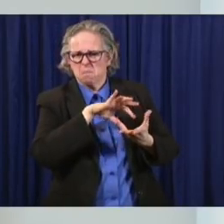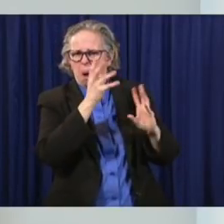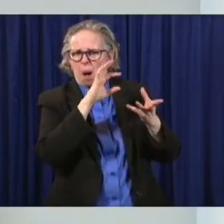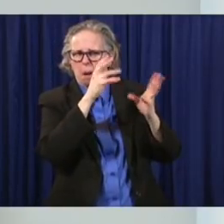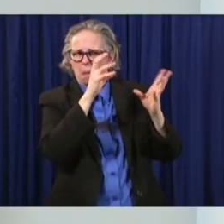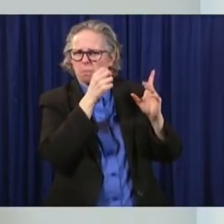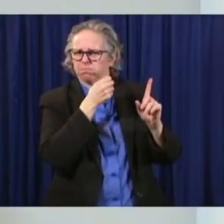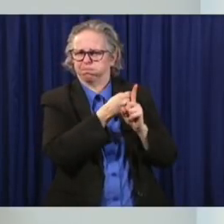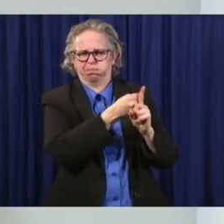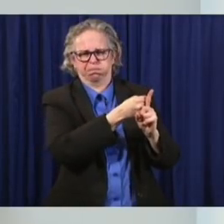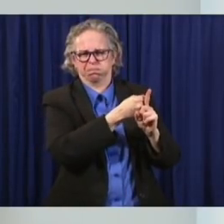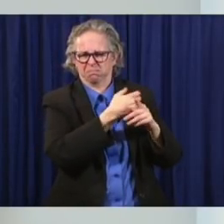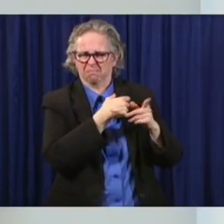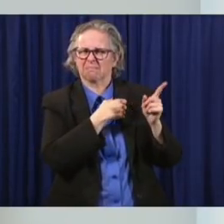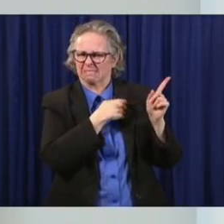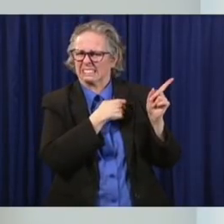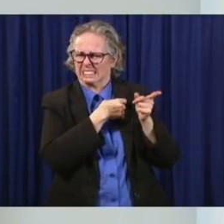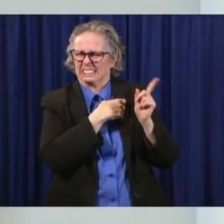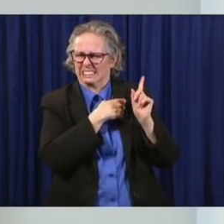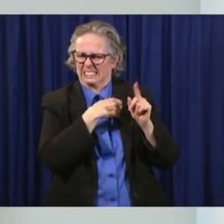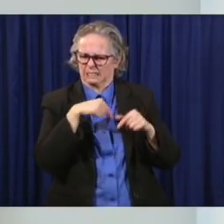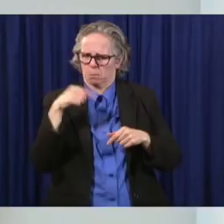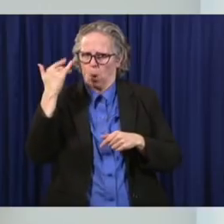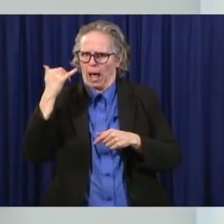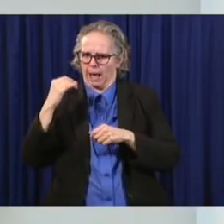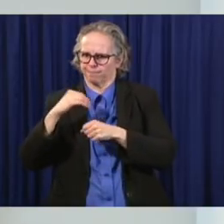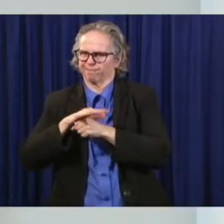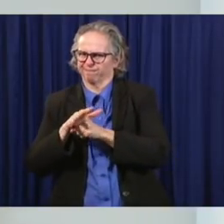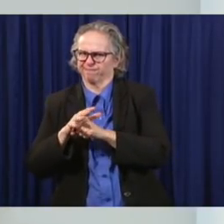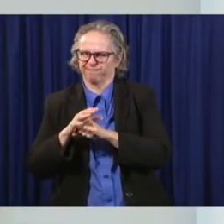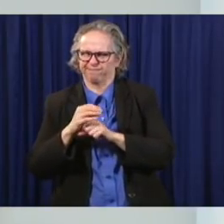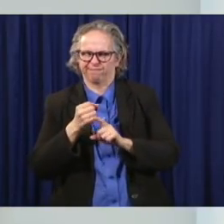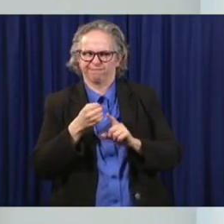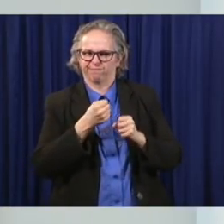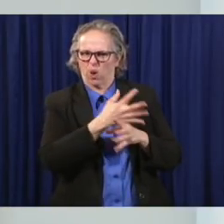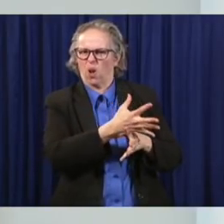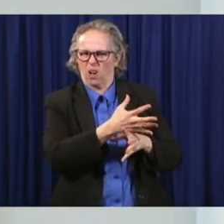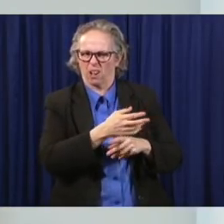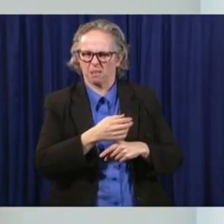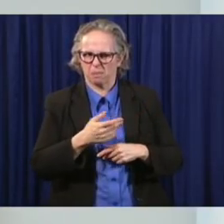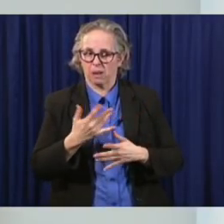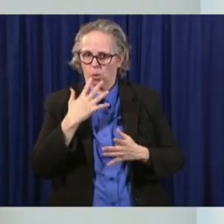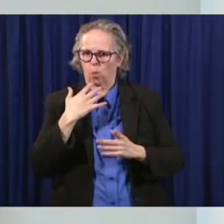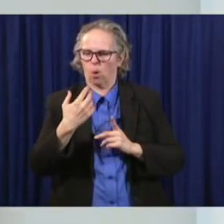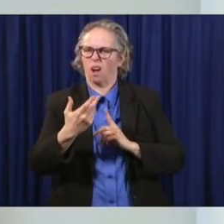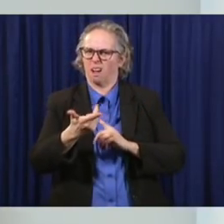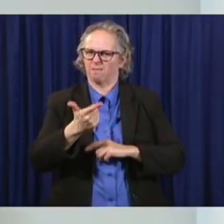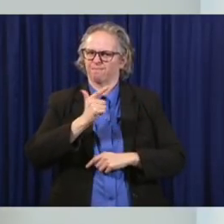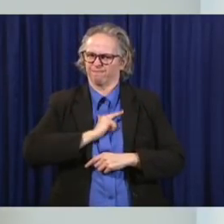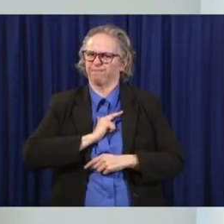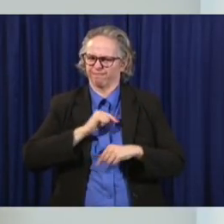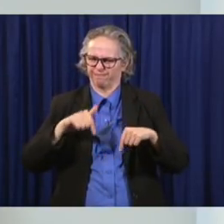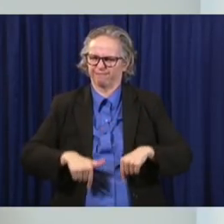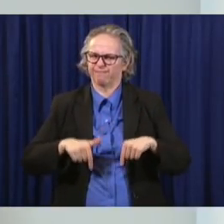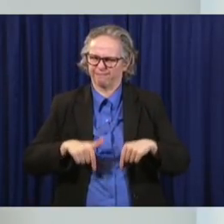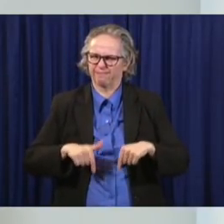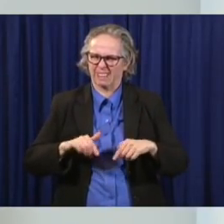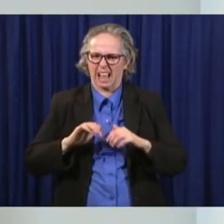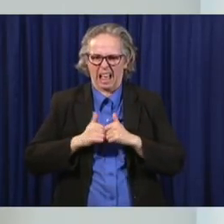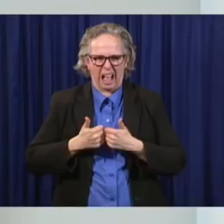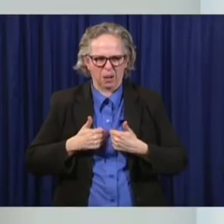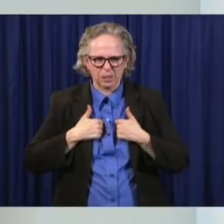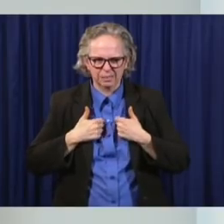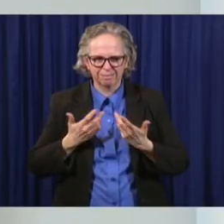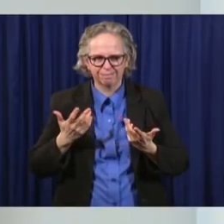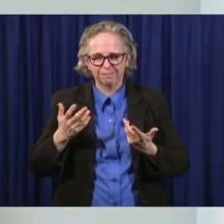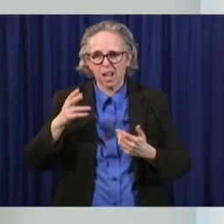coronavirus. But ultimately, this manifests in our lives with higher unemployment rates. We talked about